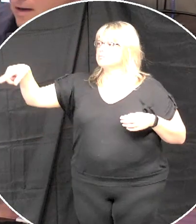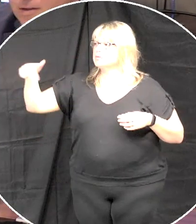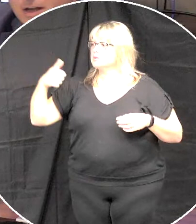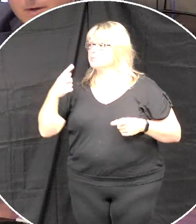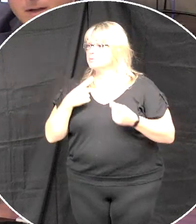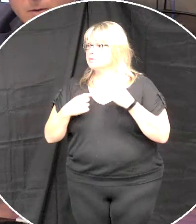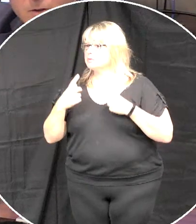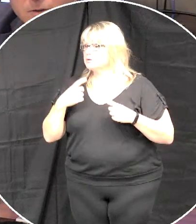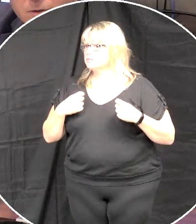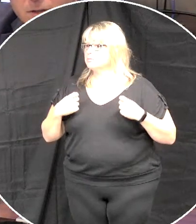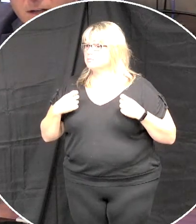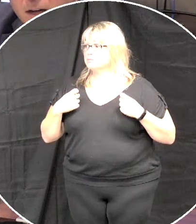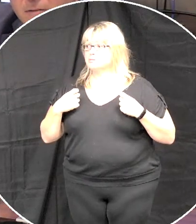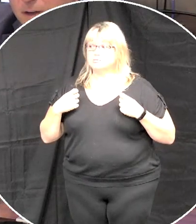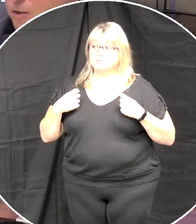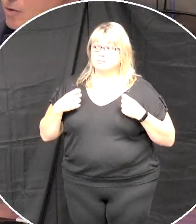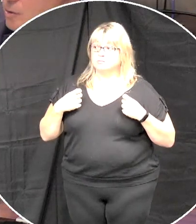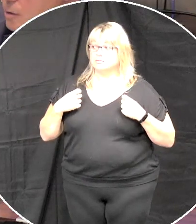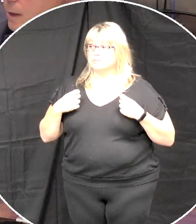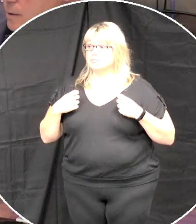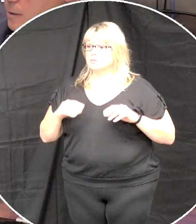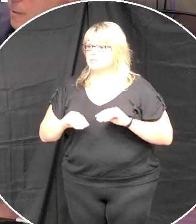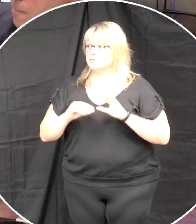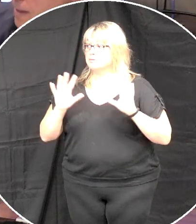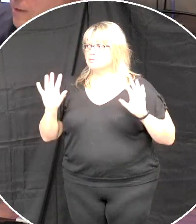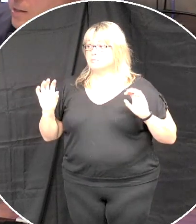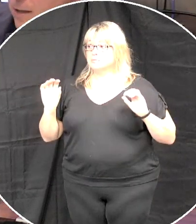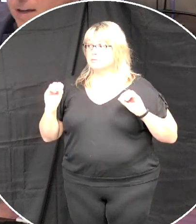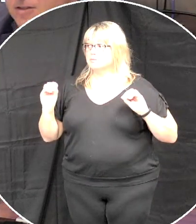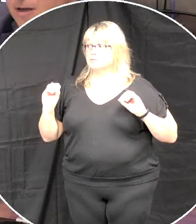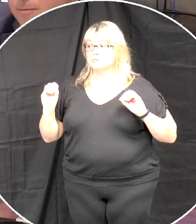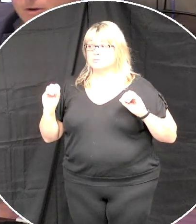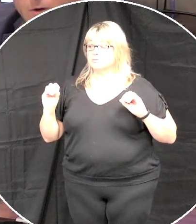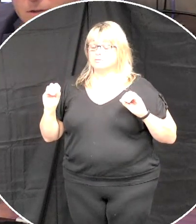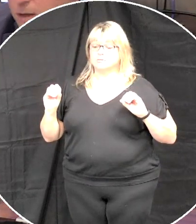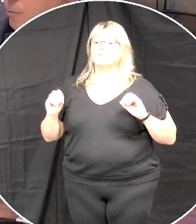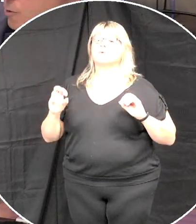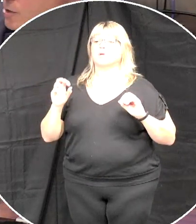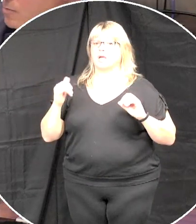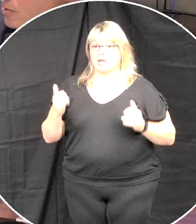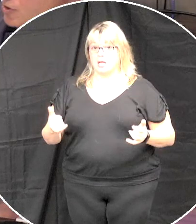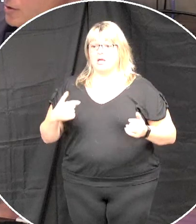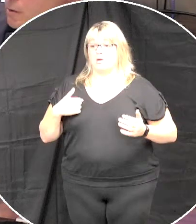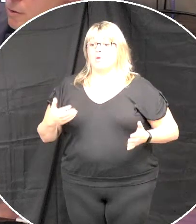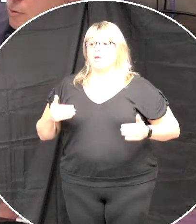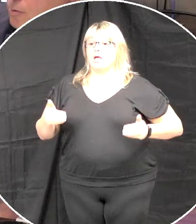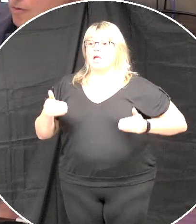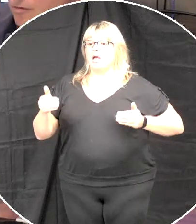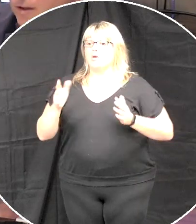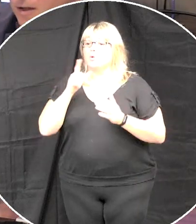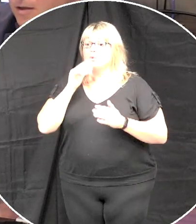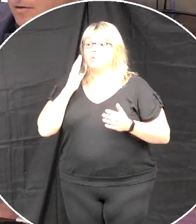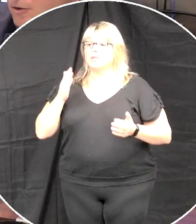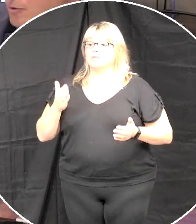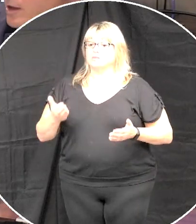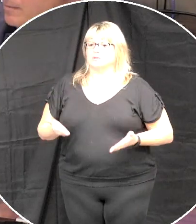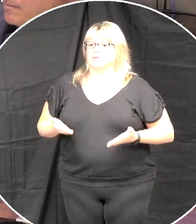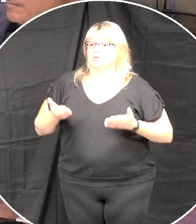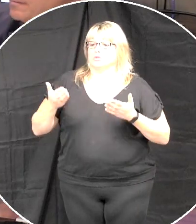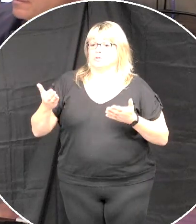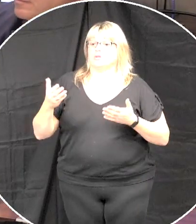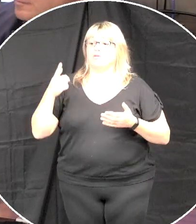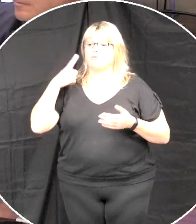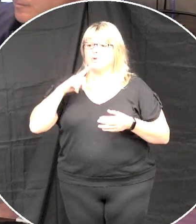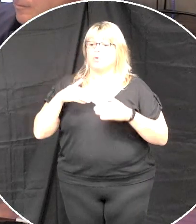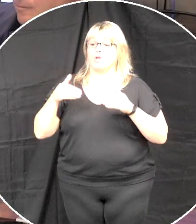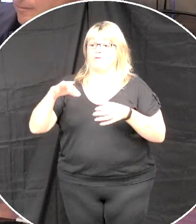anyone around the table who had any questions or needs any clarifications. Okay. If that's the case, then I'll request a motion to approve the new name.